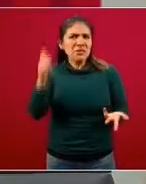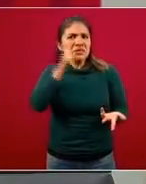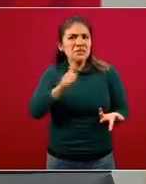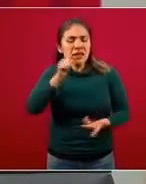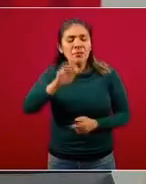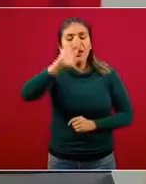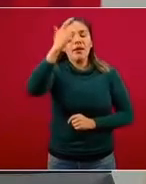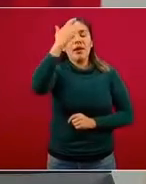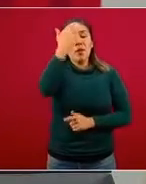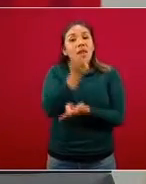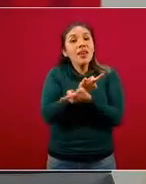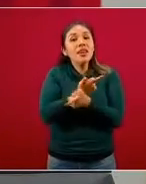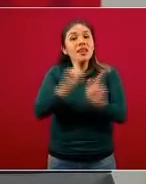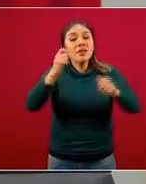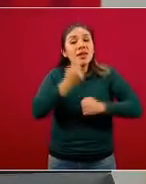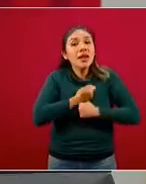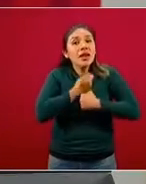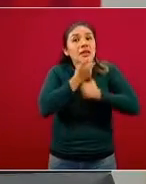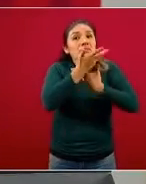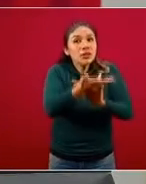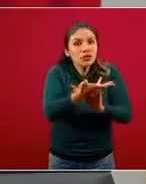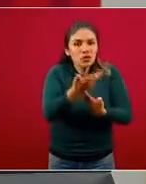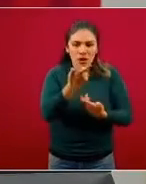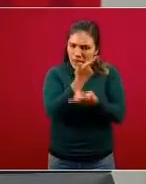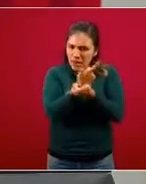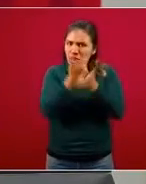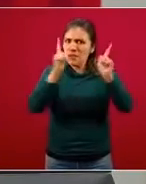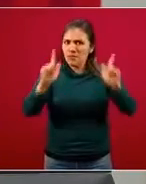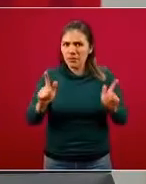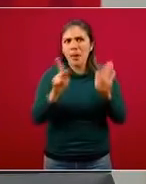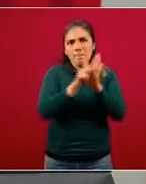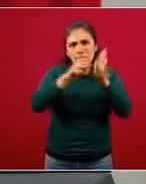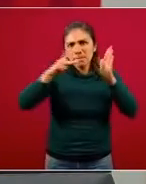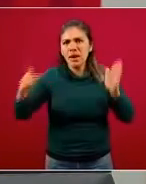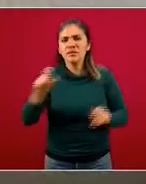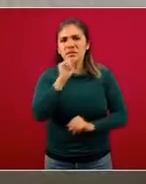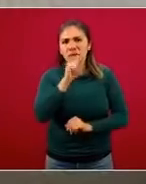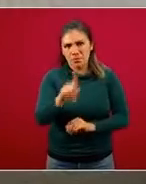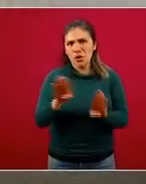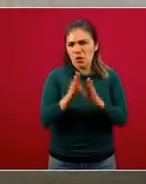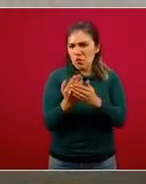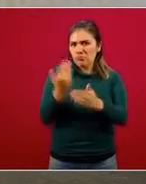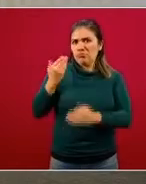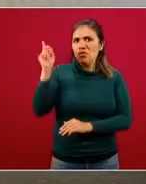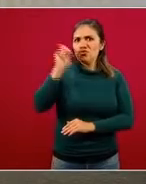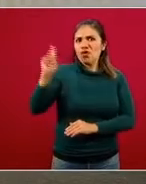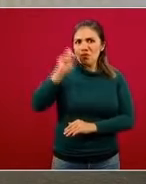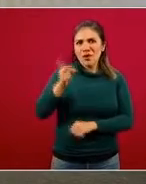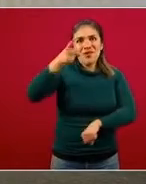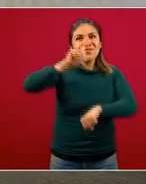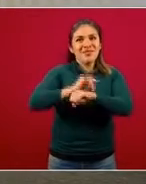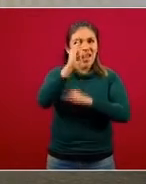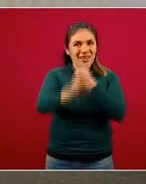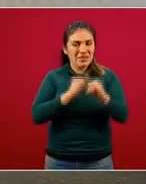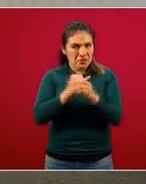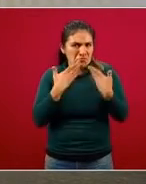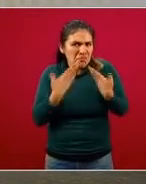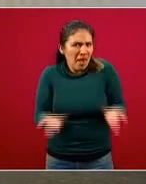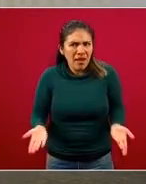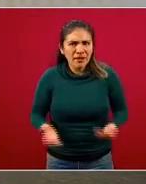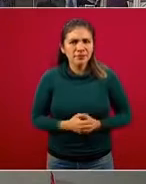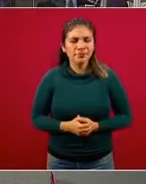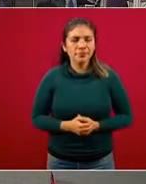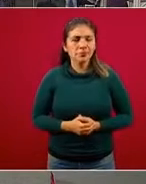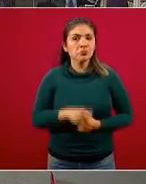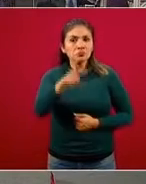is a free country. We always must remember about the freedom of expression and the media. We're celebrating them